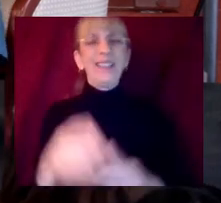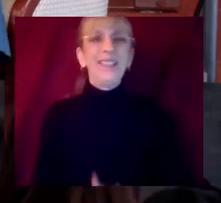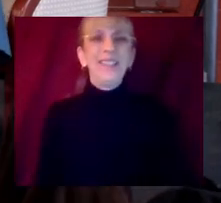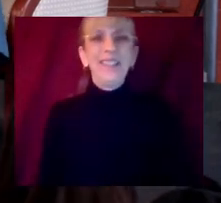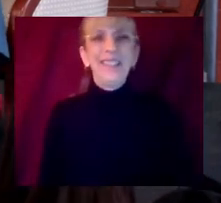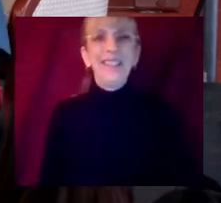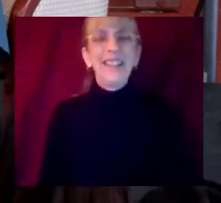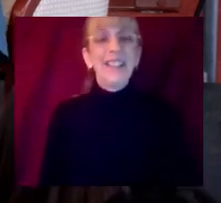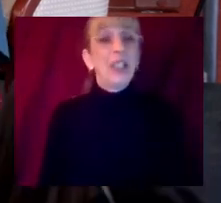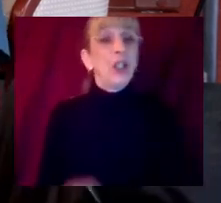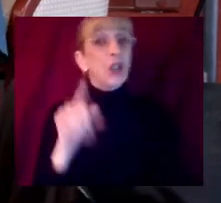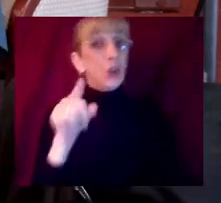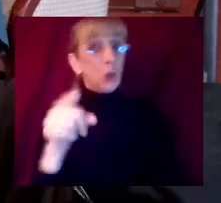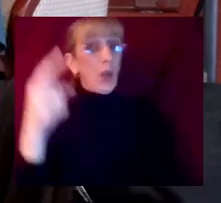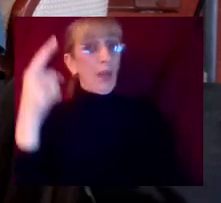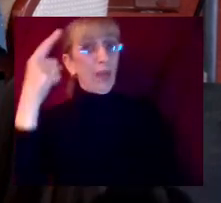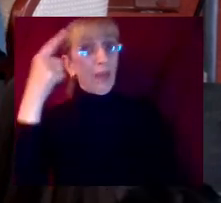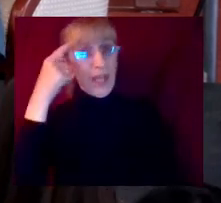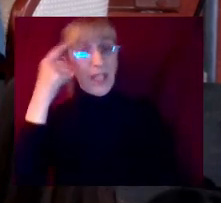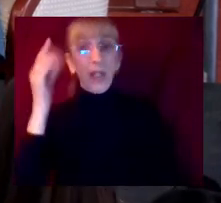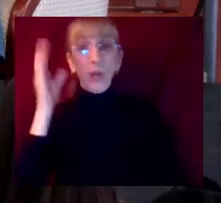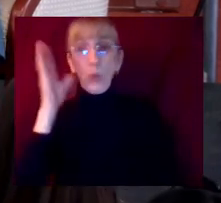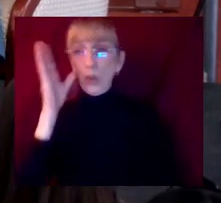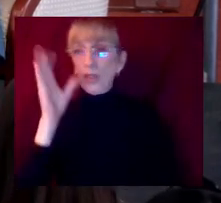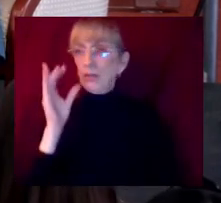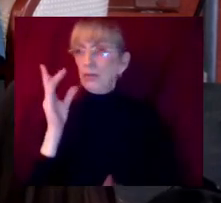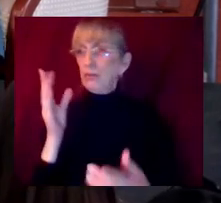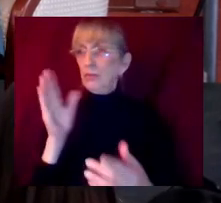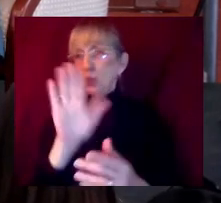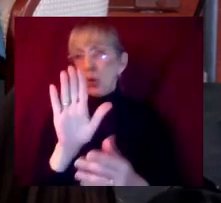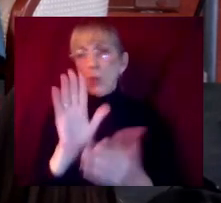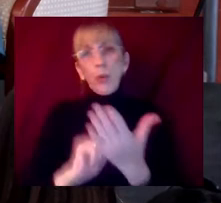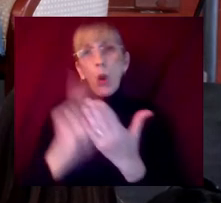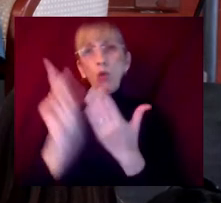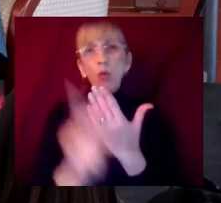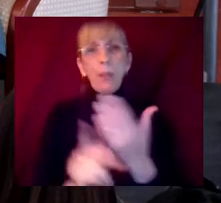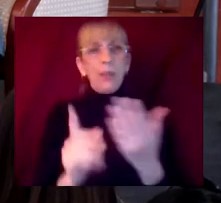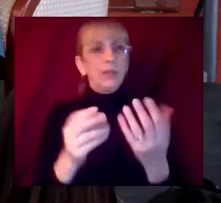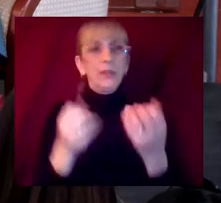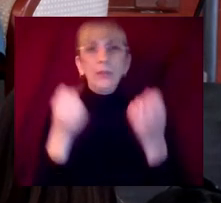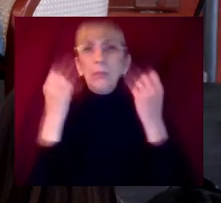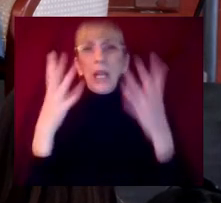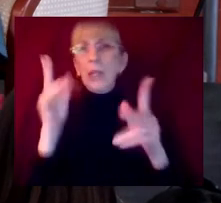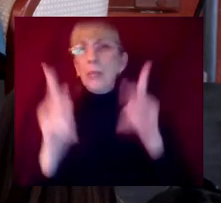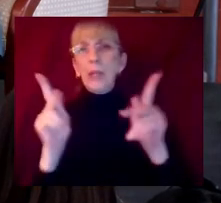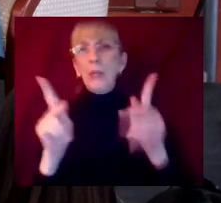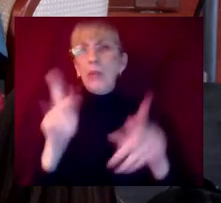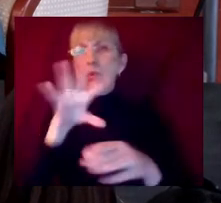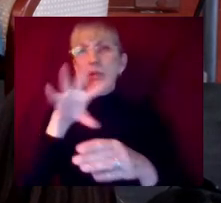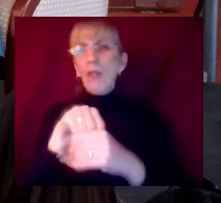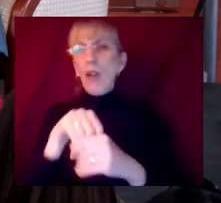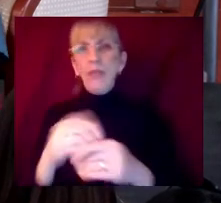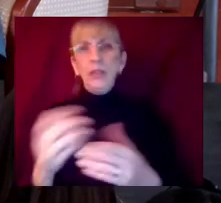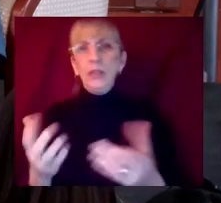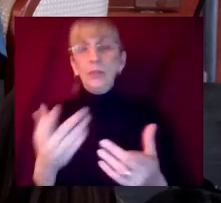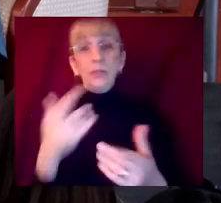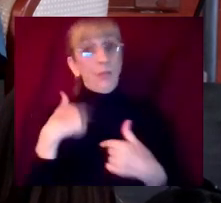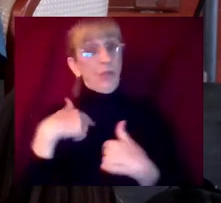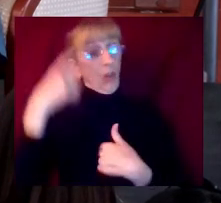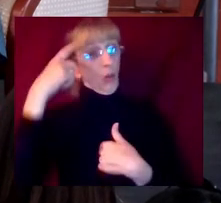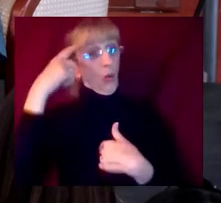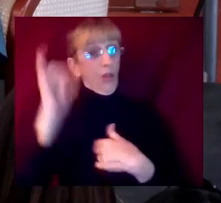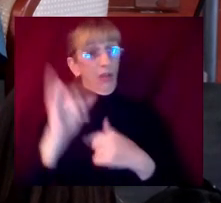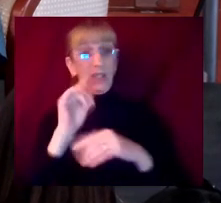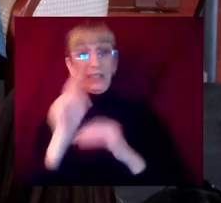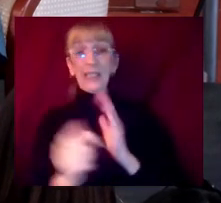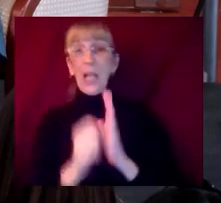Did you ever think that it would touch this many people? Well, I never thought that it. At that time, I wasn't thinking in